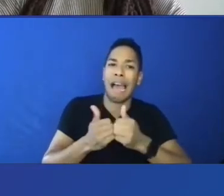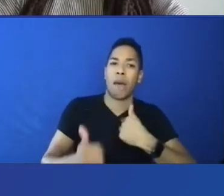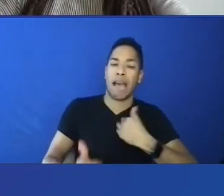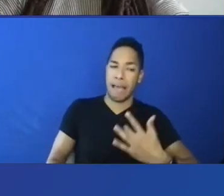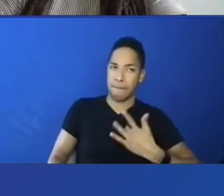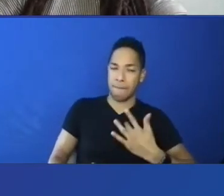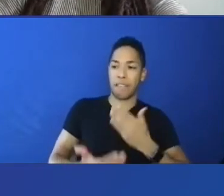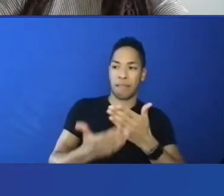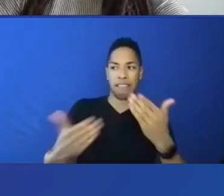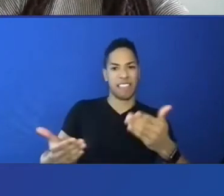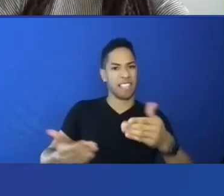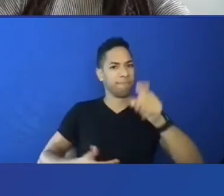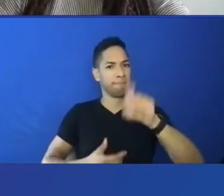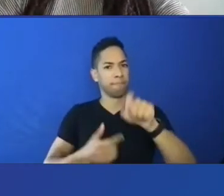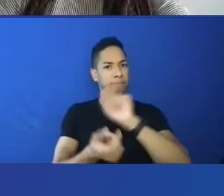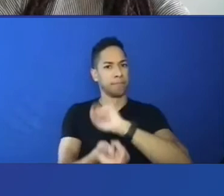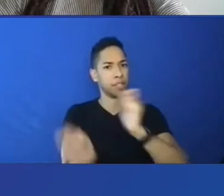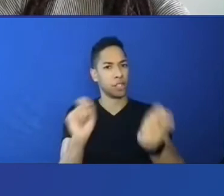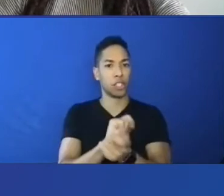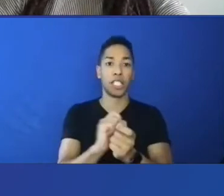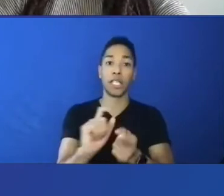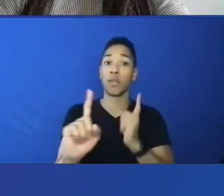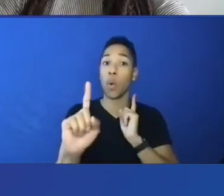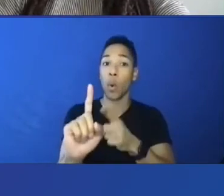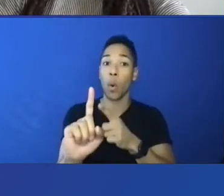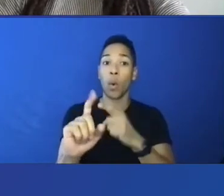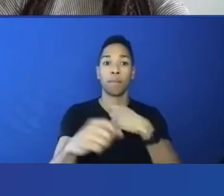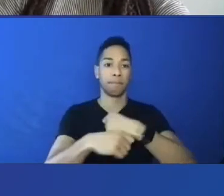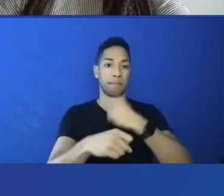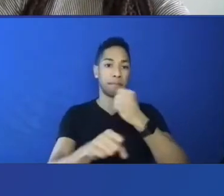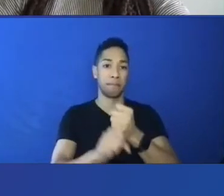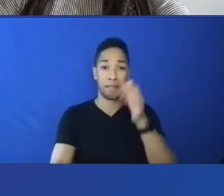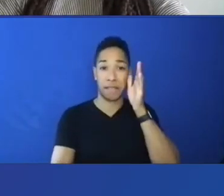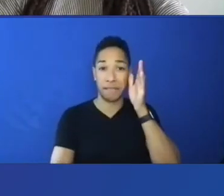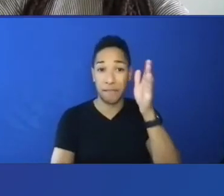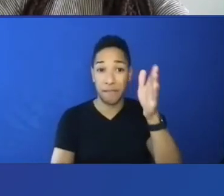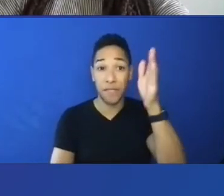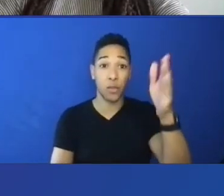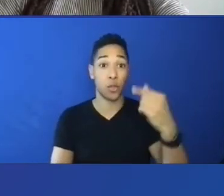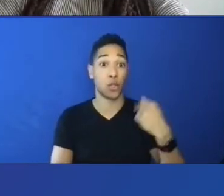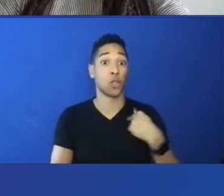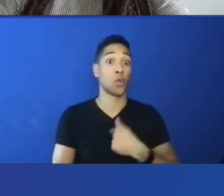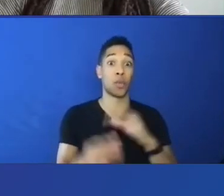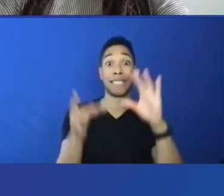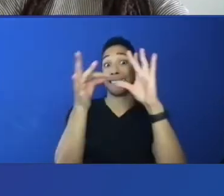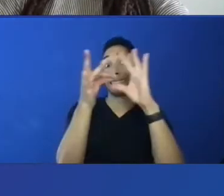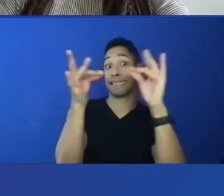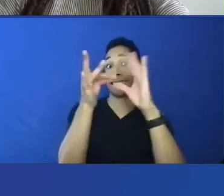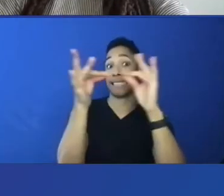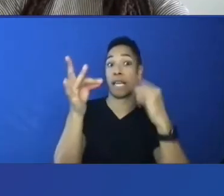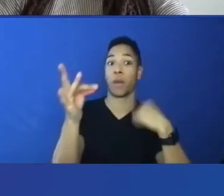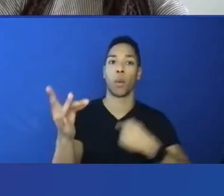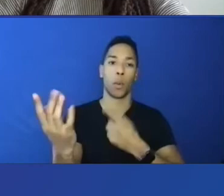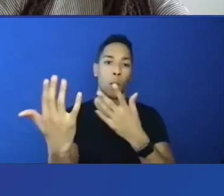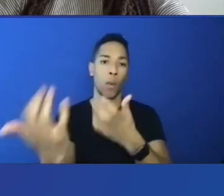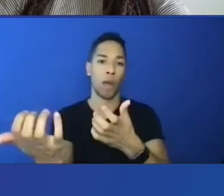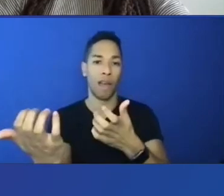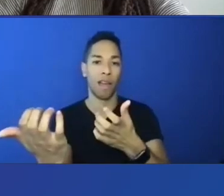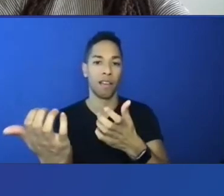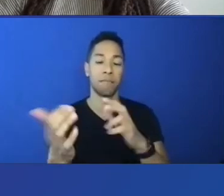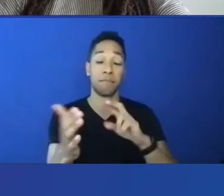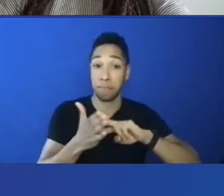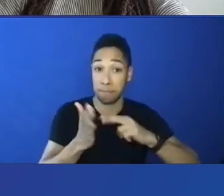to change in order to create the future we say we want. And so what